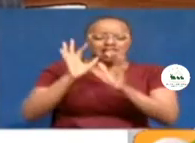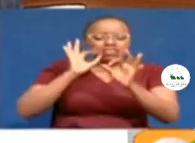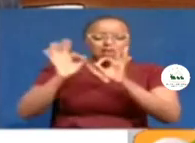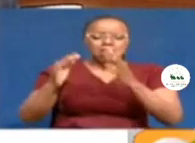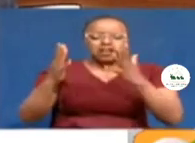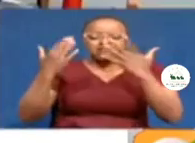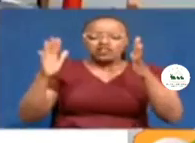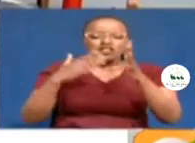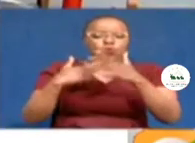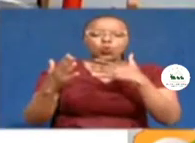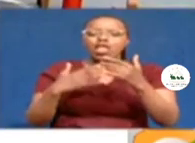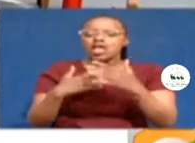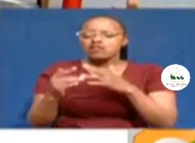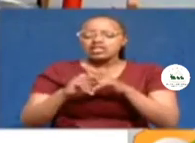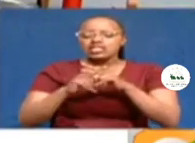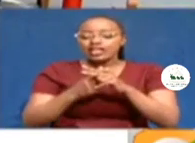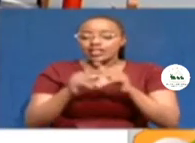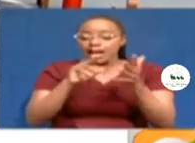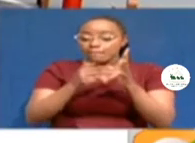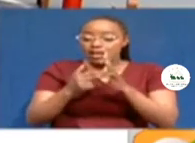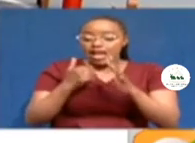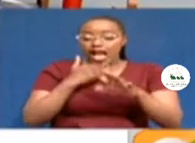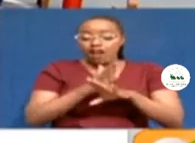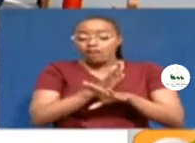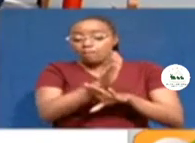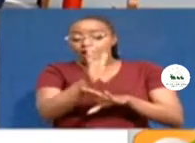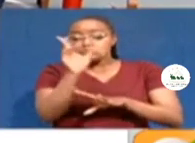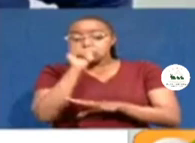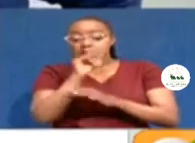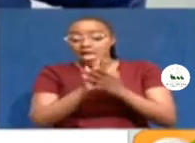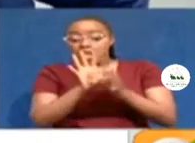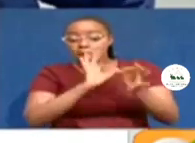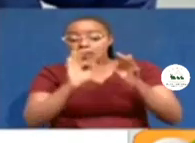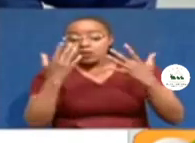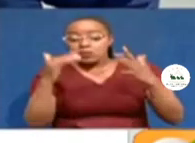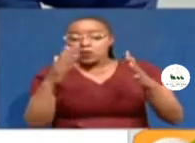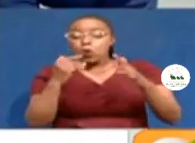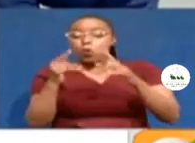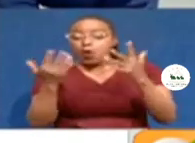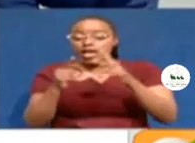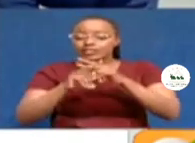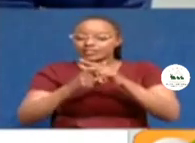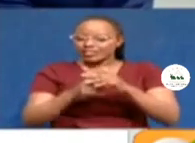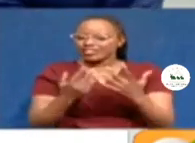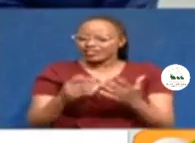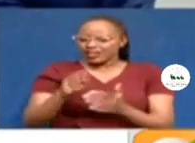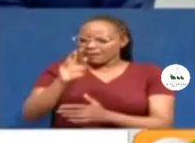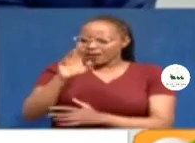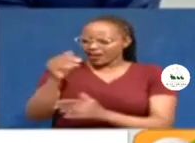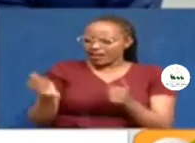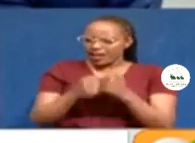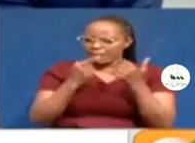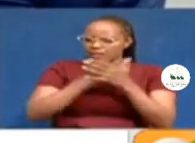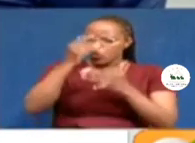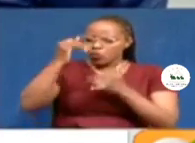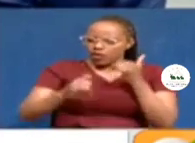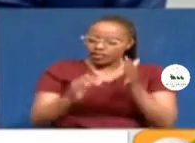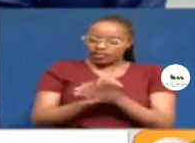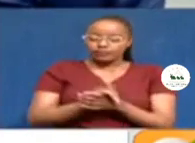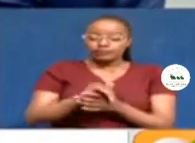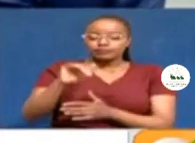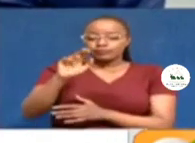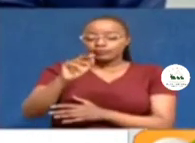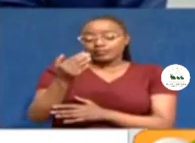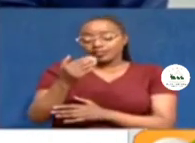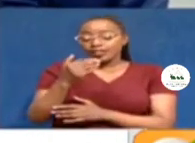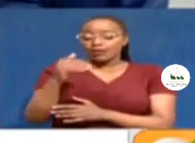boots. Crossed the Rubicon. Dr. Barack, listen, so it happened on a weekend. The president calls in